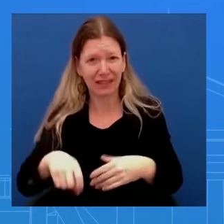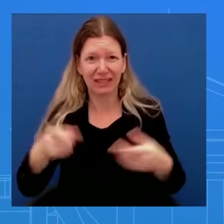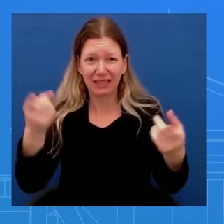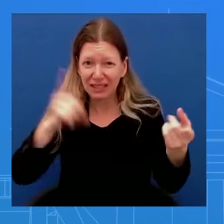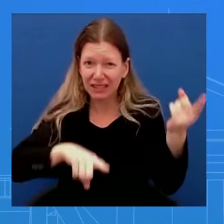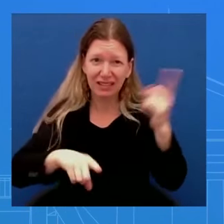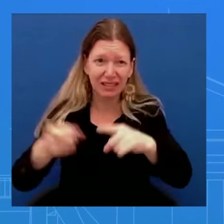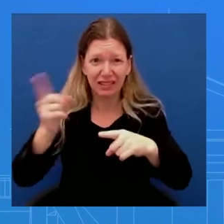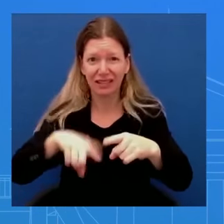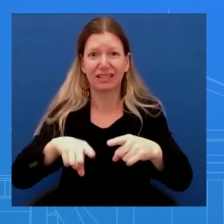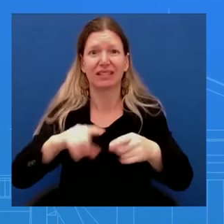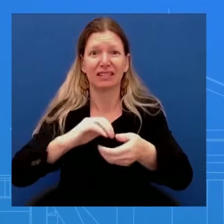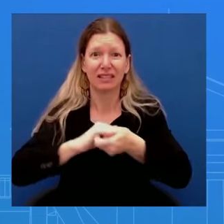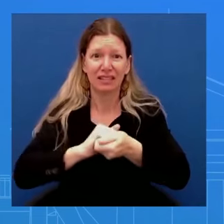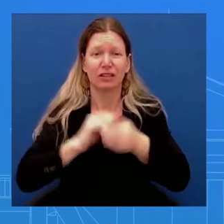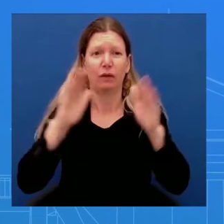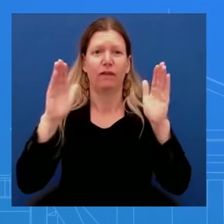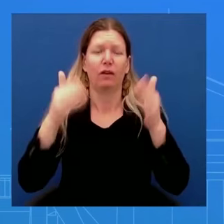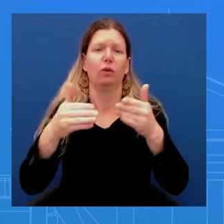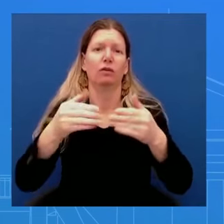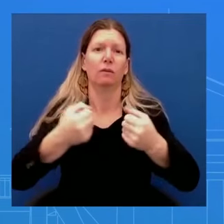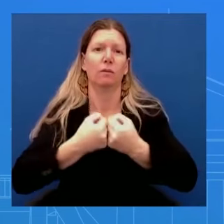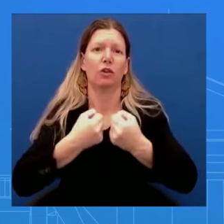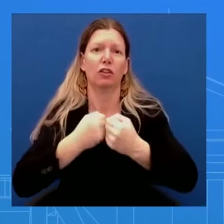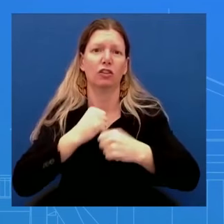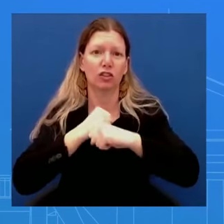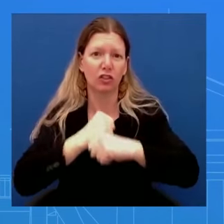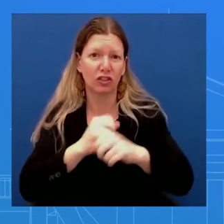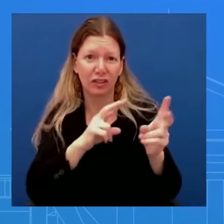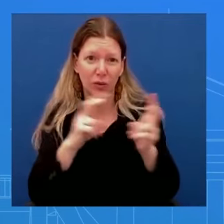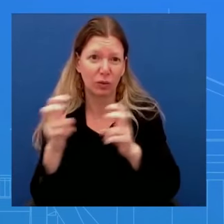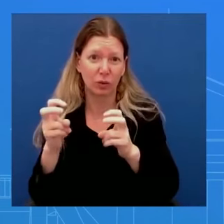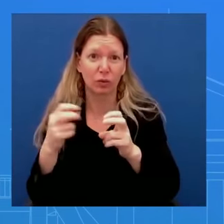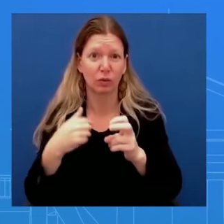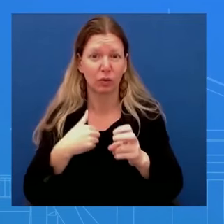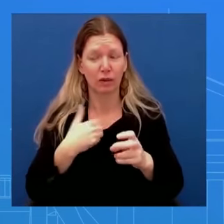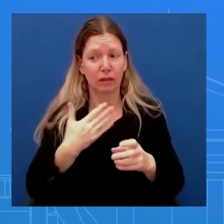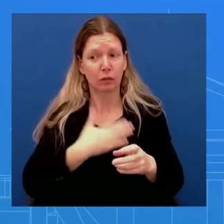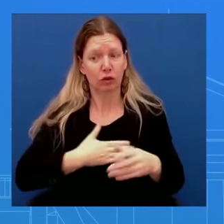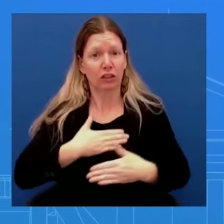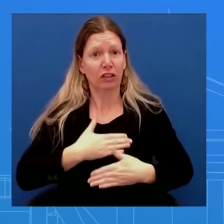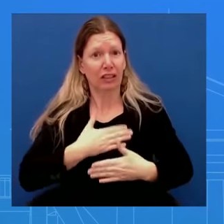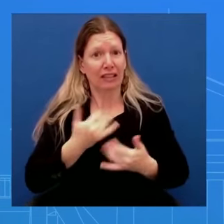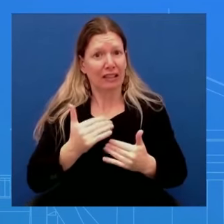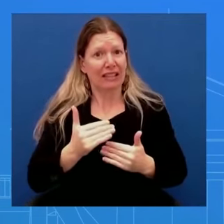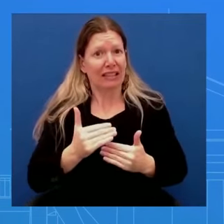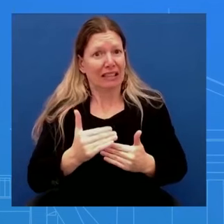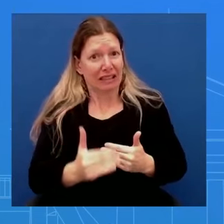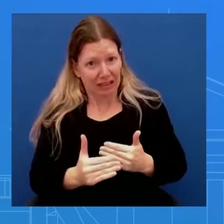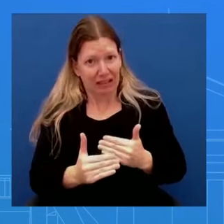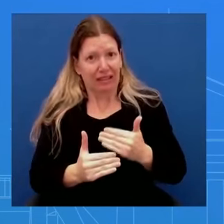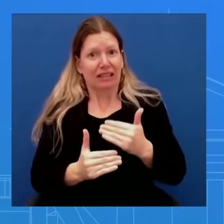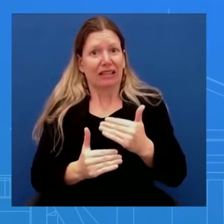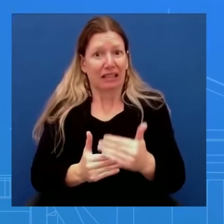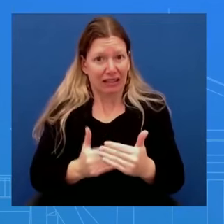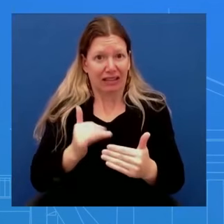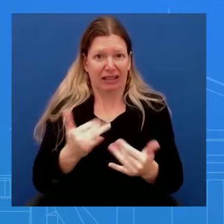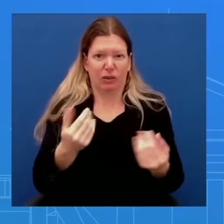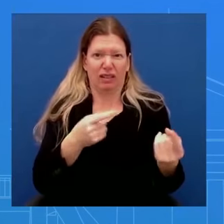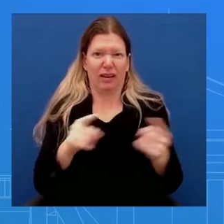that's been going in the right direction. And so that's what's happening right now. you know, GOP in the House, they continue to get in the way. They